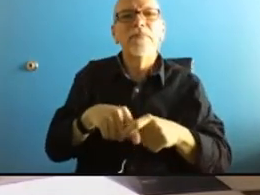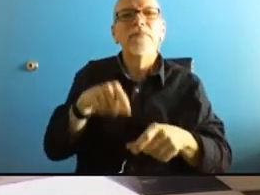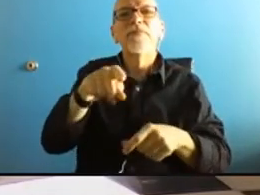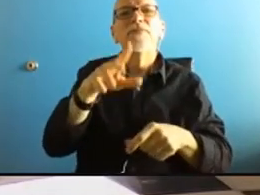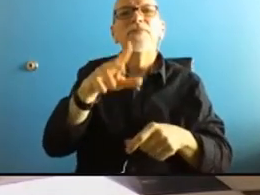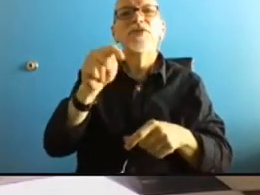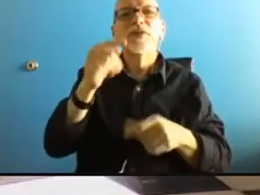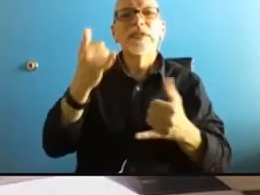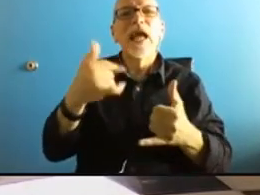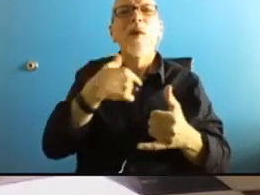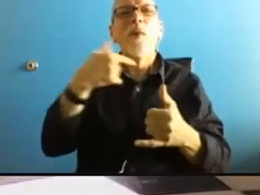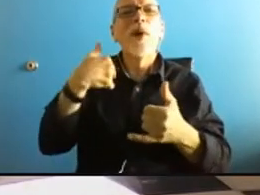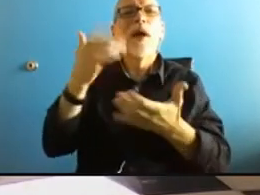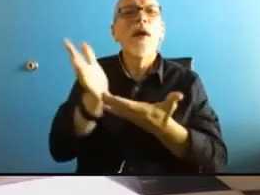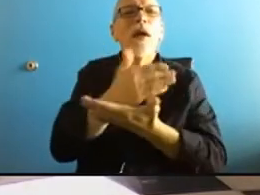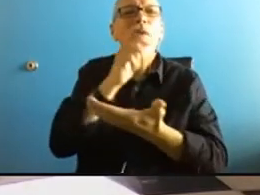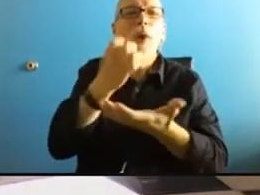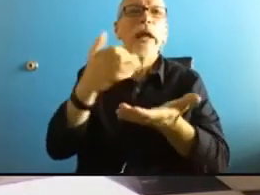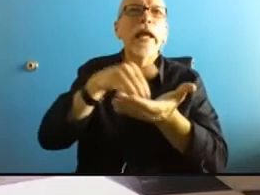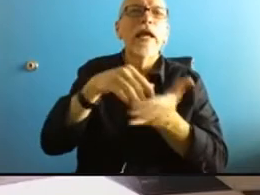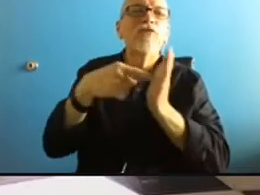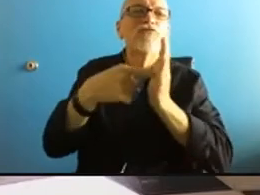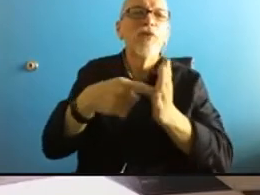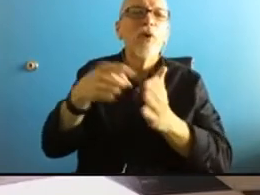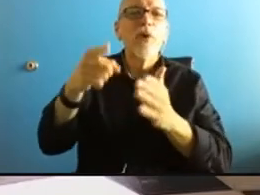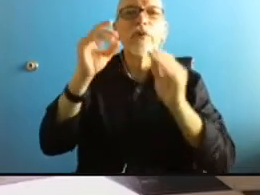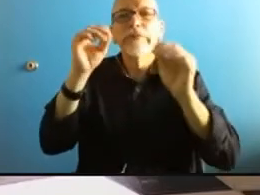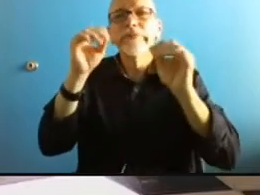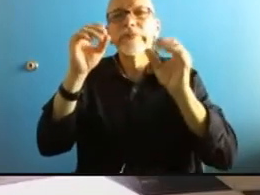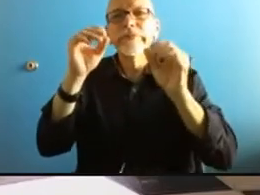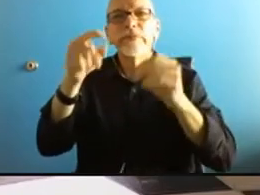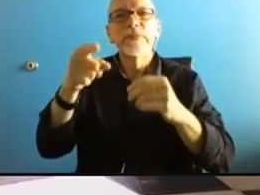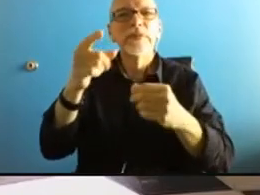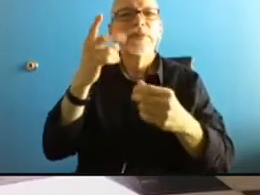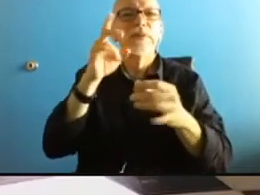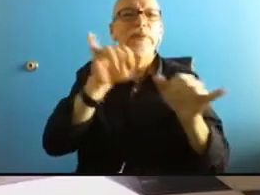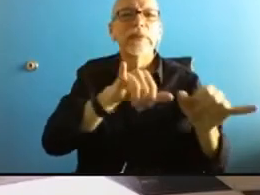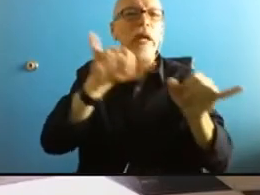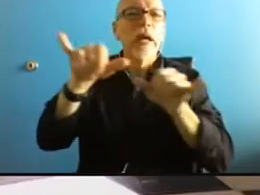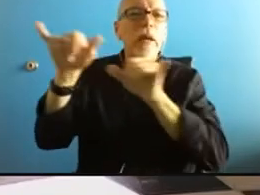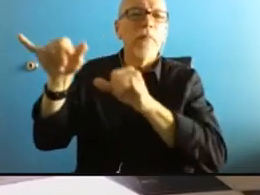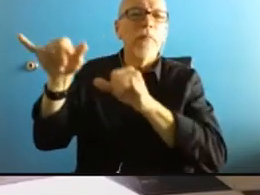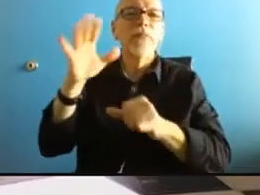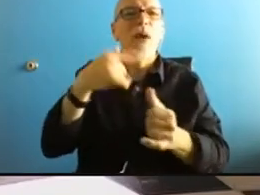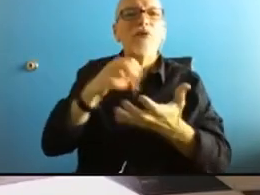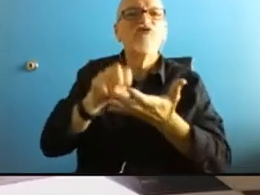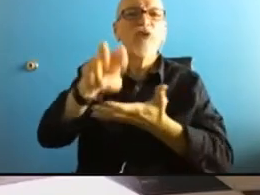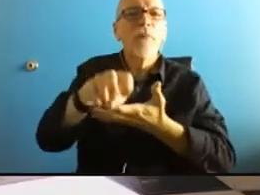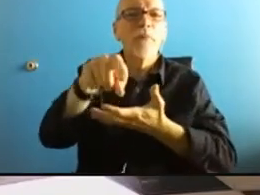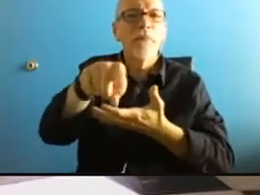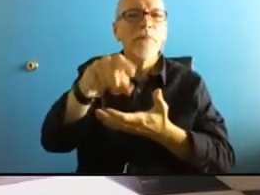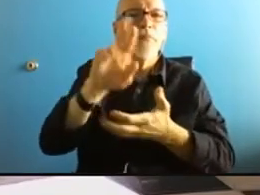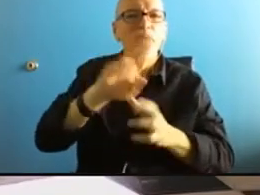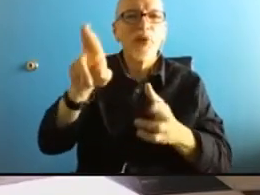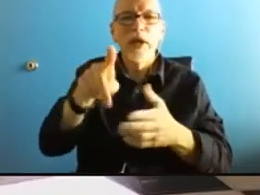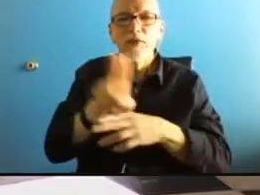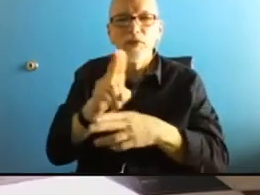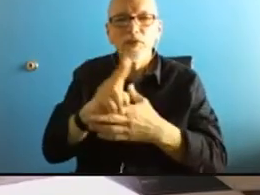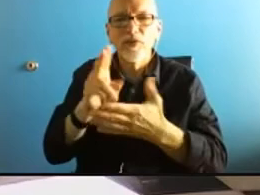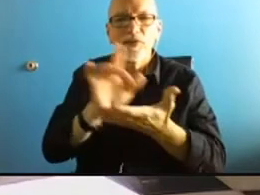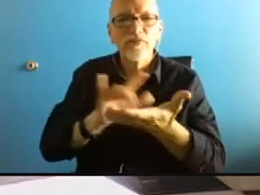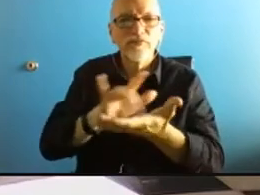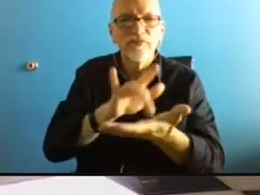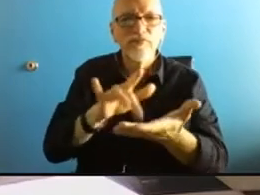working because I didn't want to have them, re-showing Shireen teaching the same thing over again, but also having the students go in the engagement.